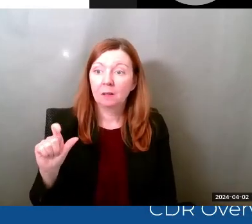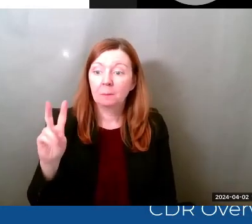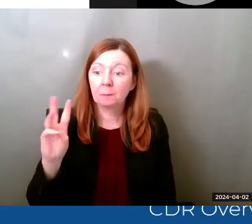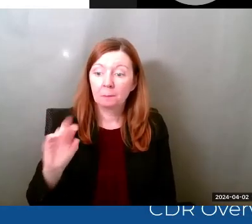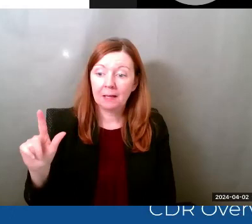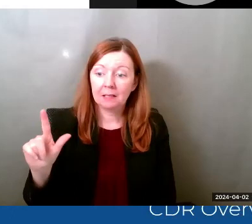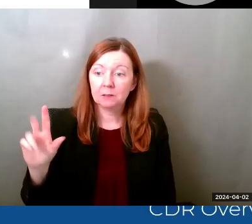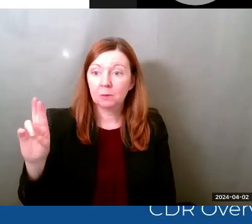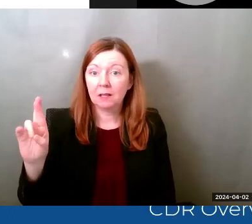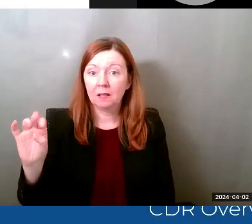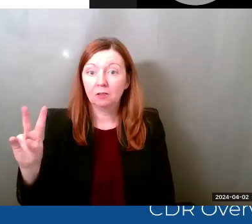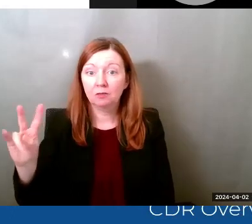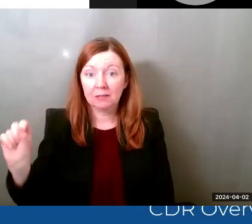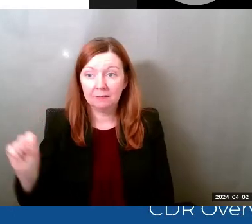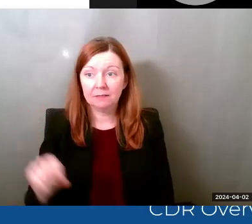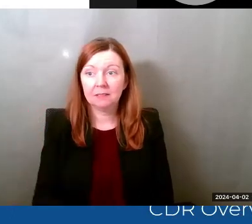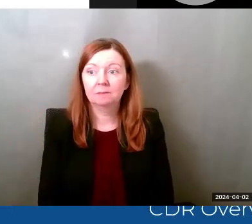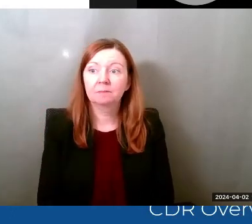again.